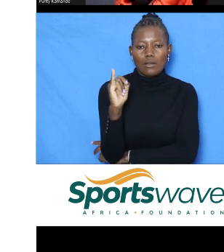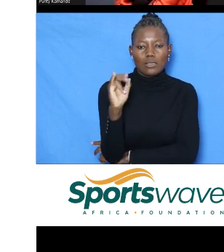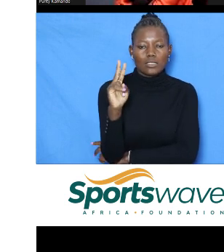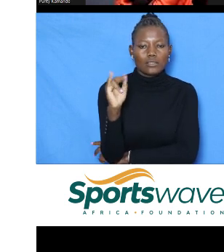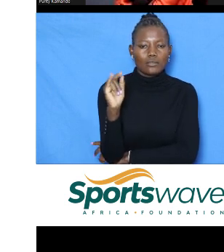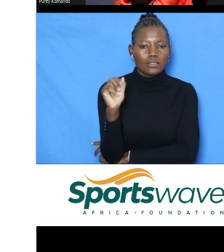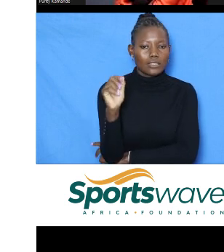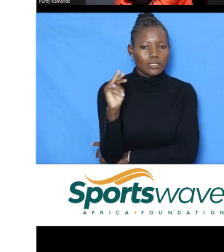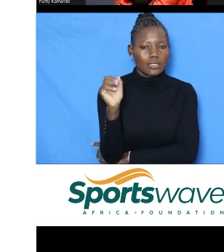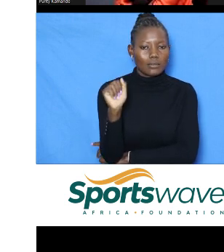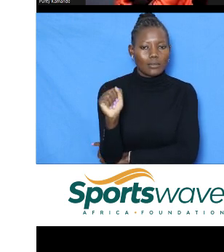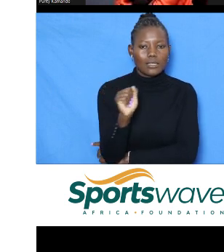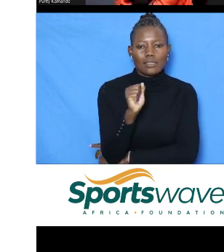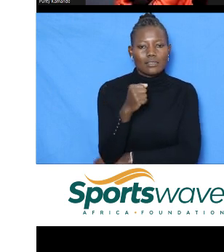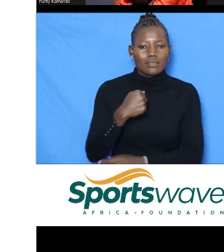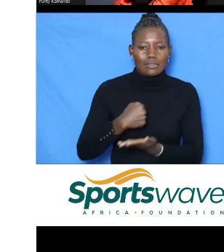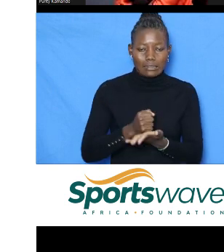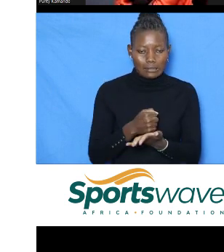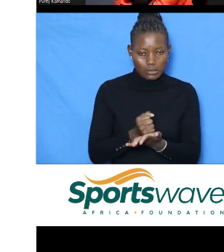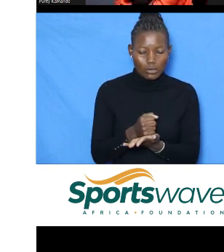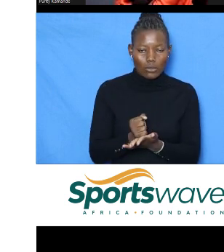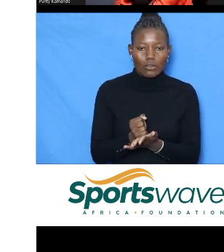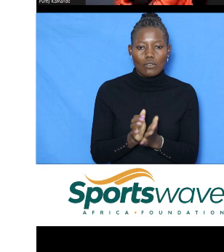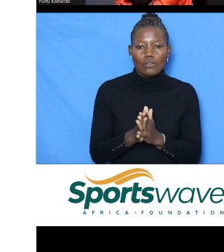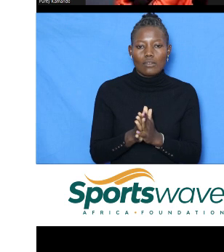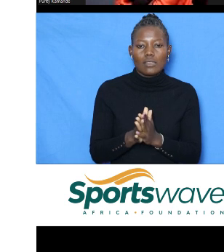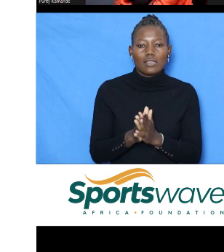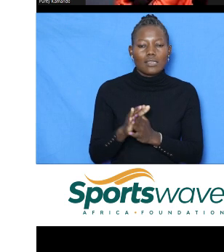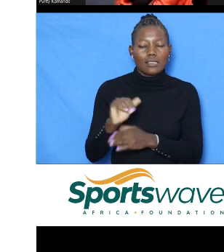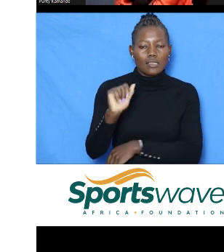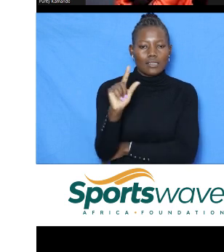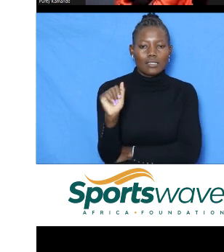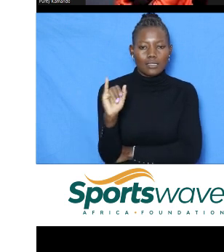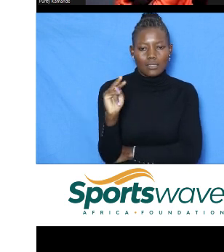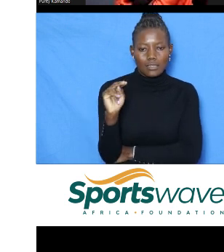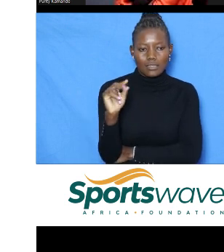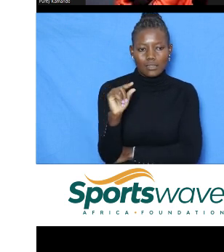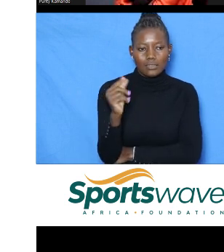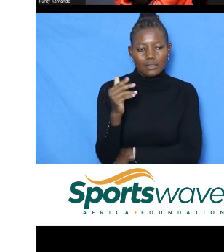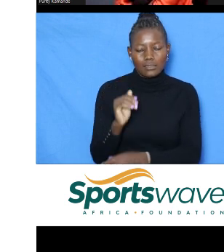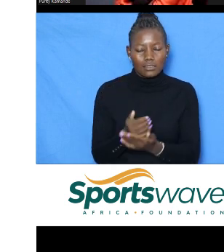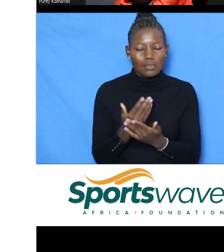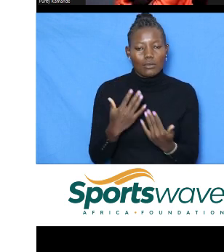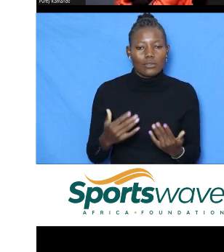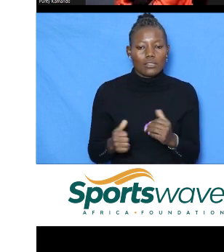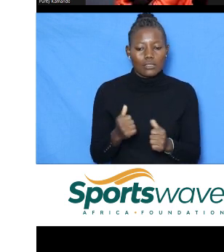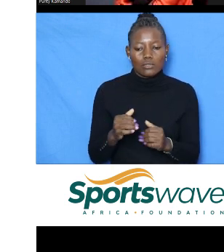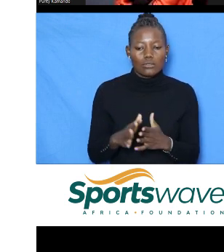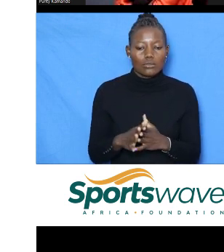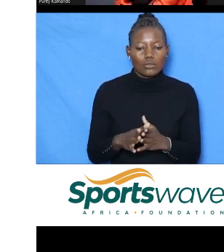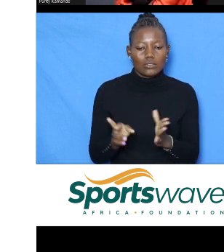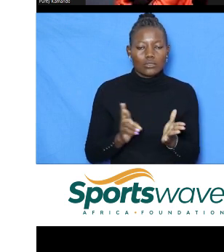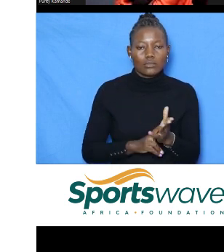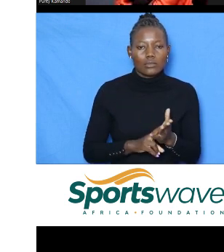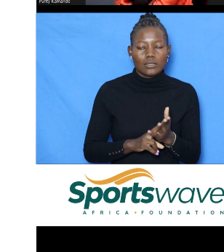which we get from our coffee, creatinine, and beta-alanine, which are some of the proteins that are usually presenting as some